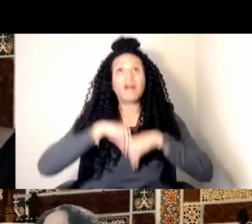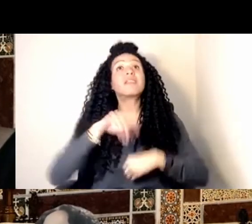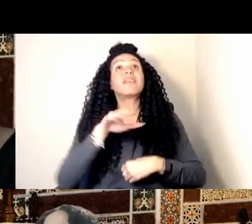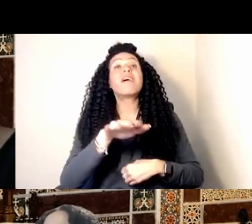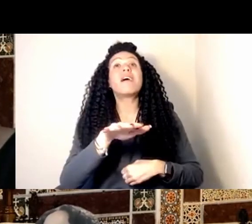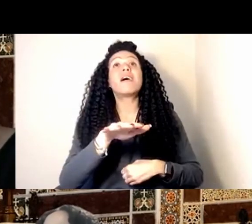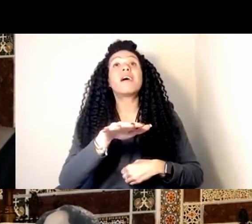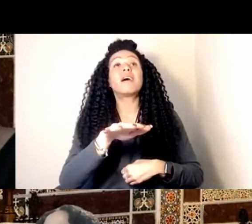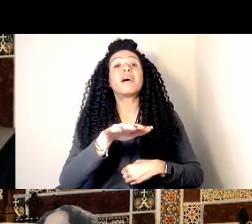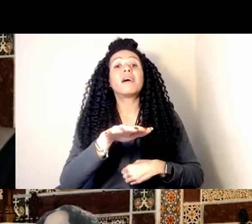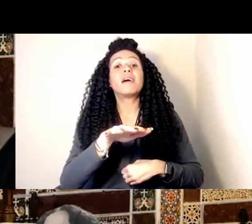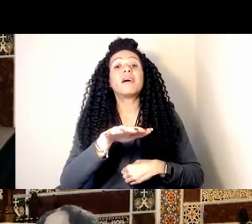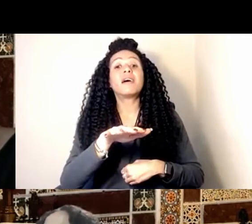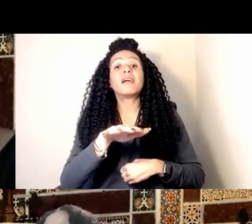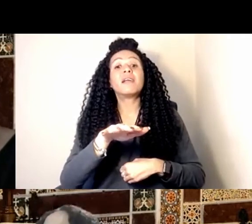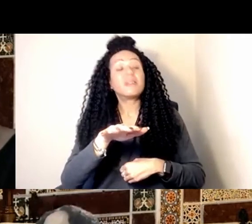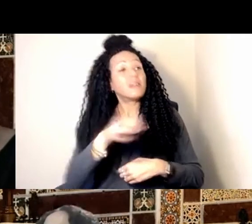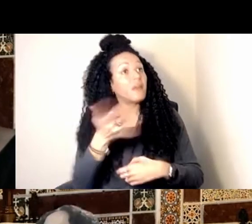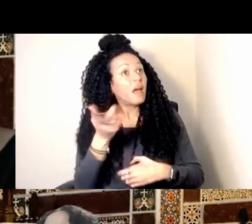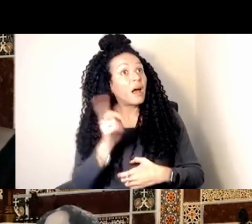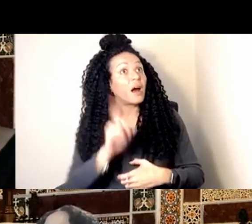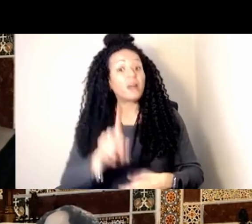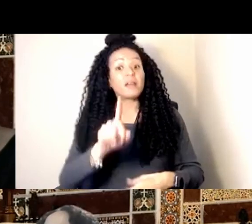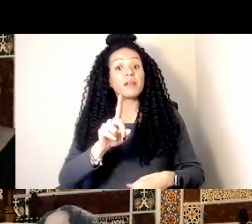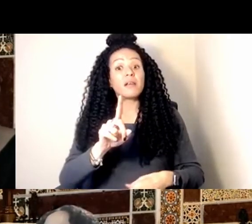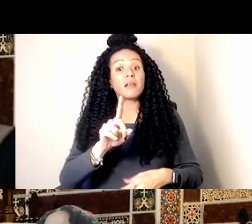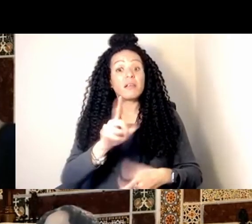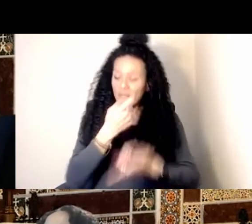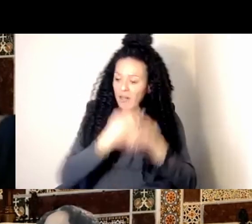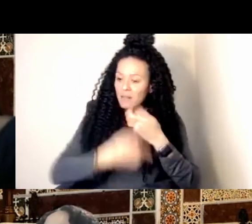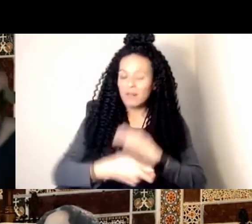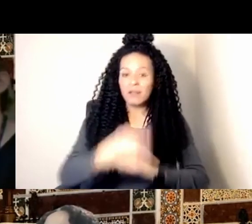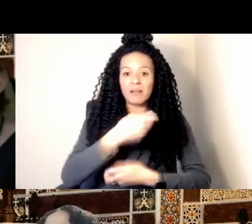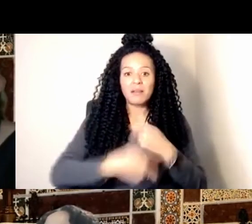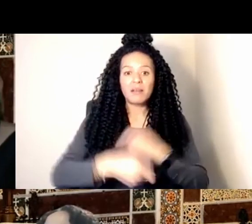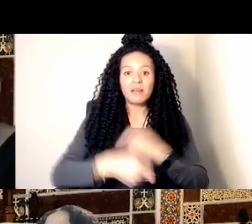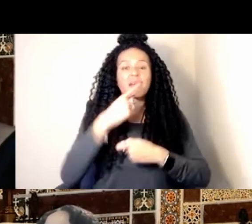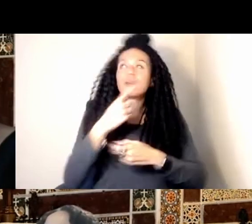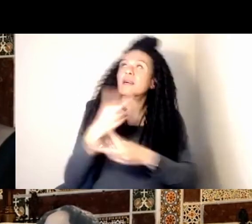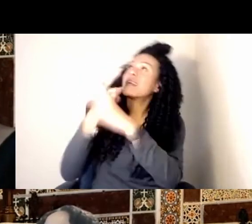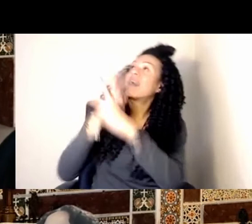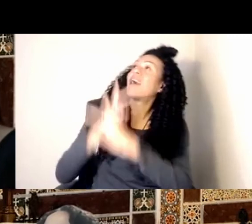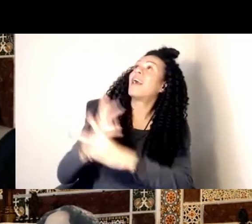instruction there, and made my good her greatest